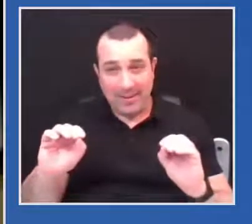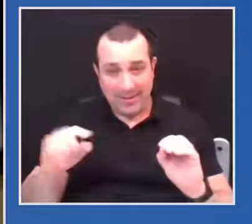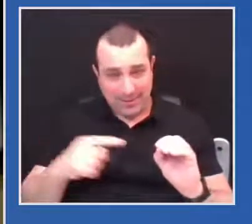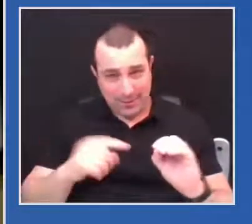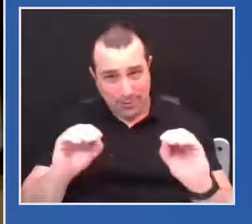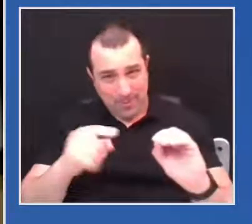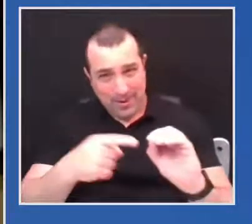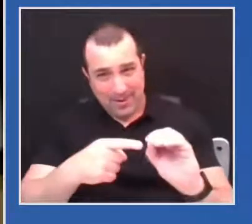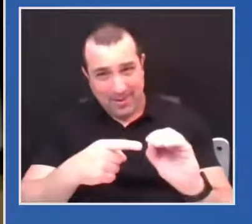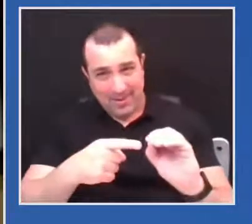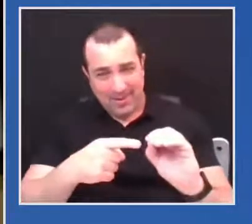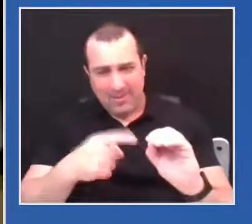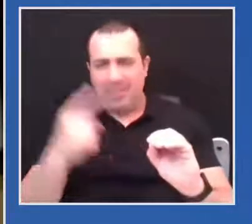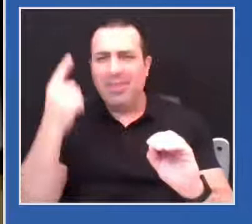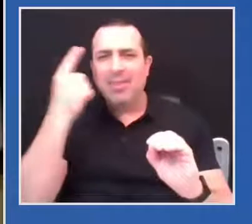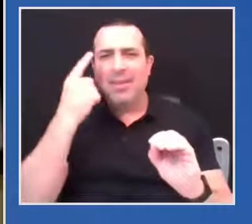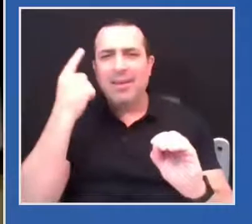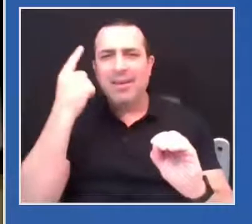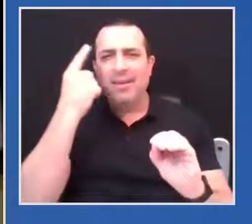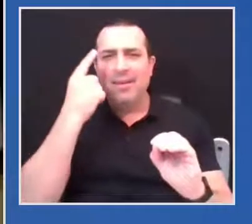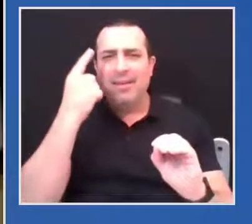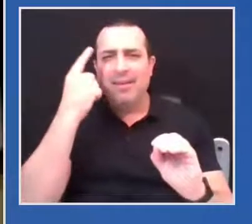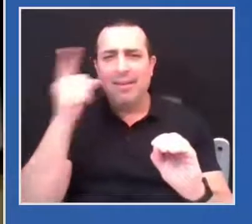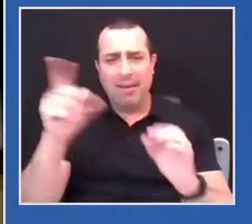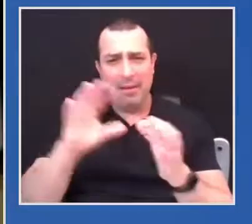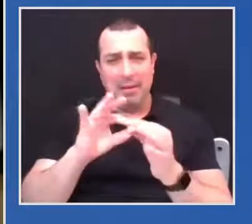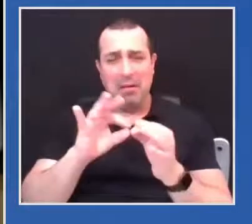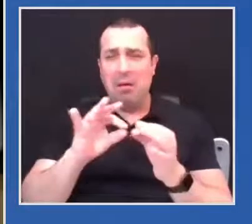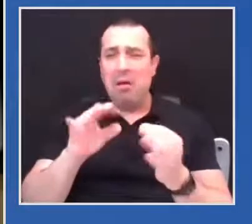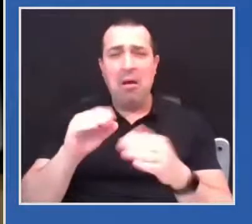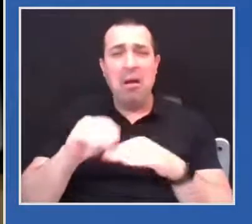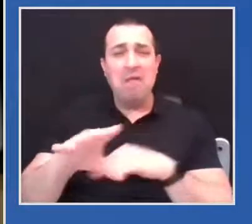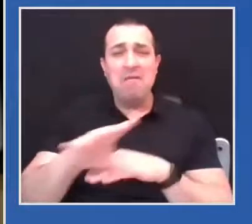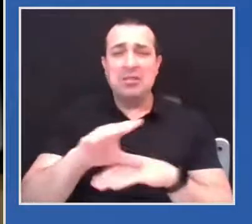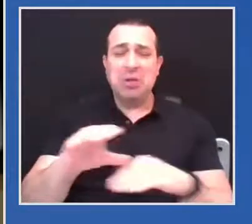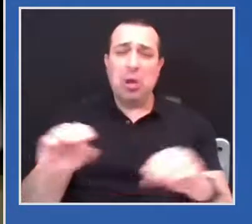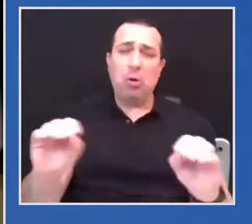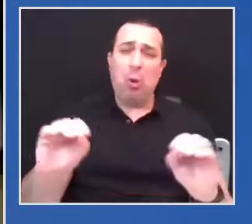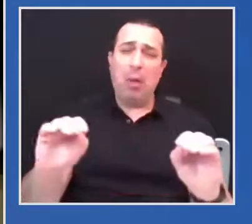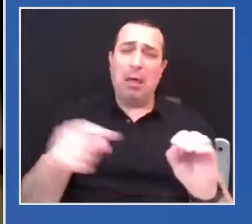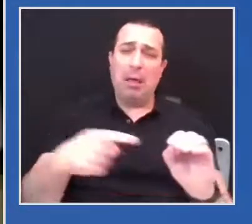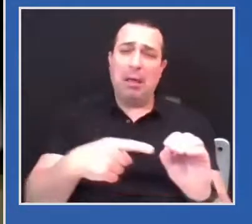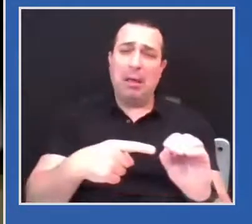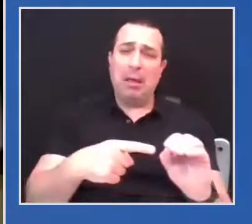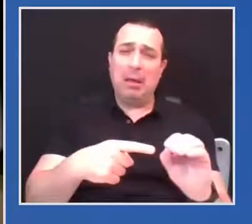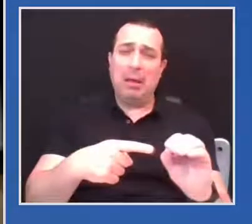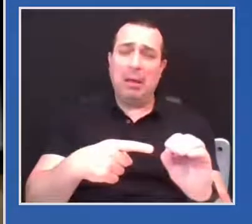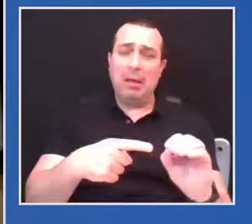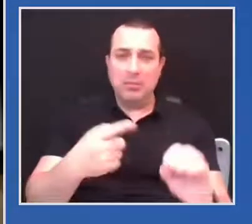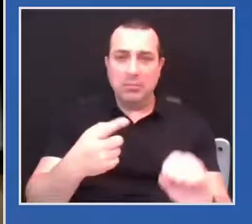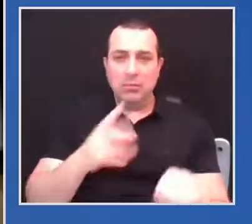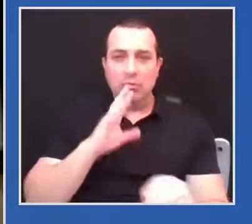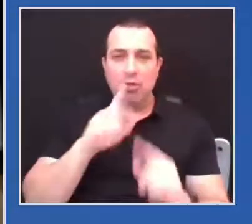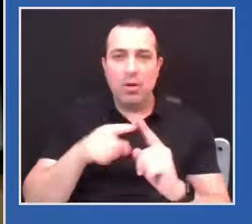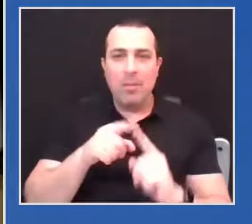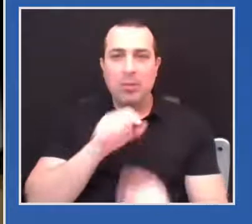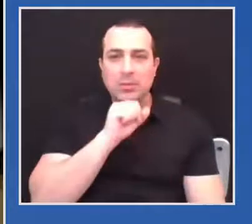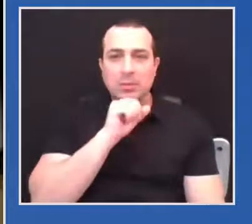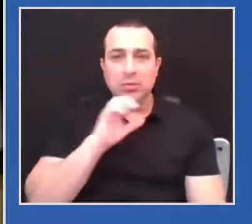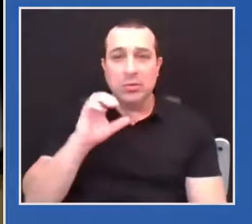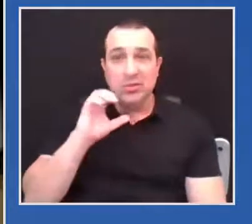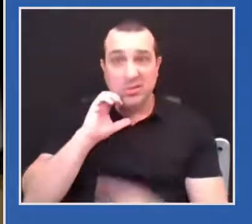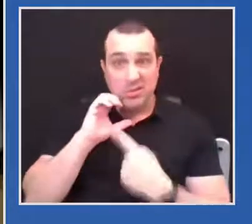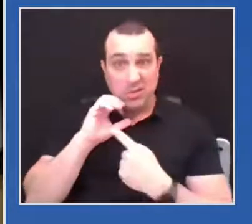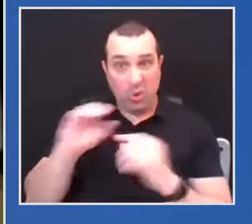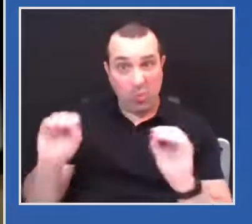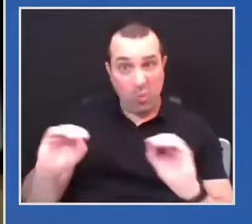Who was he talking about when he said it affects virtually nobody? He was talking about America's seniors. He was